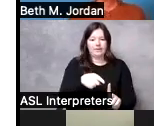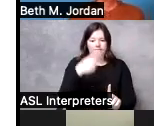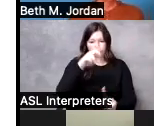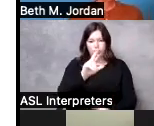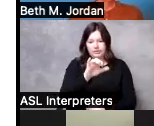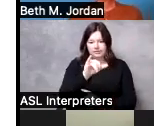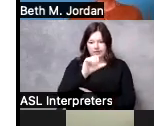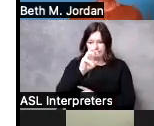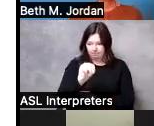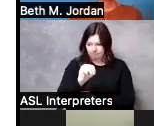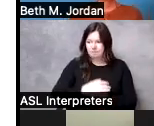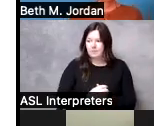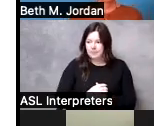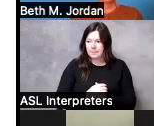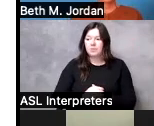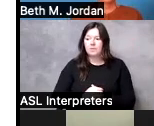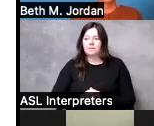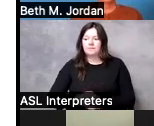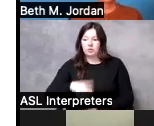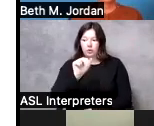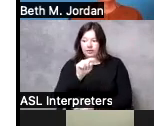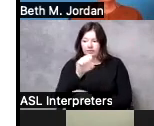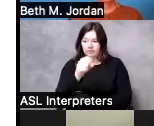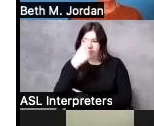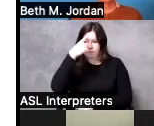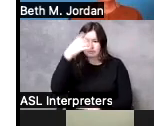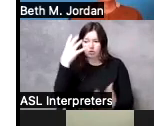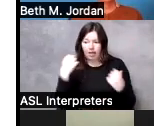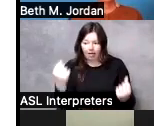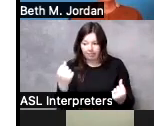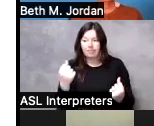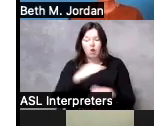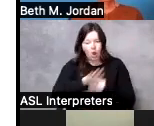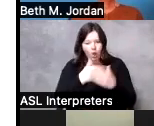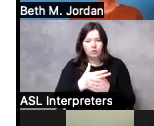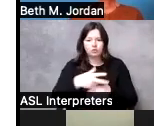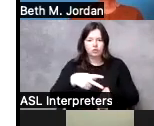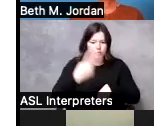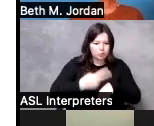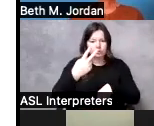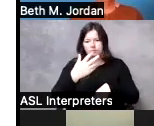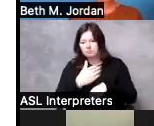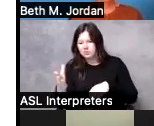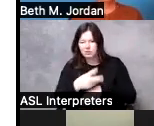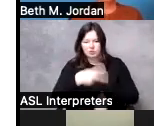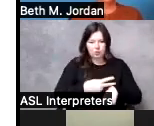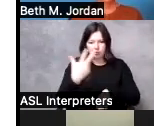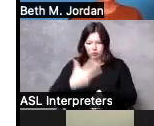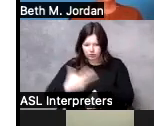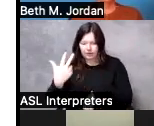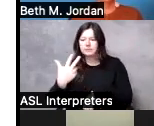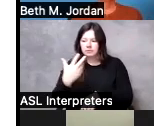mental health and substance use indicators are all 2 to 3 times higher for those who have personally experienced